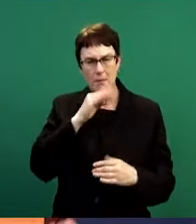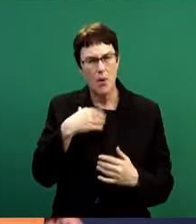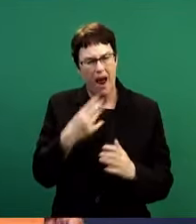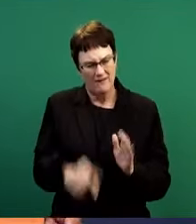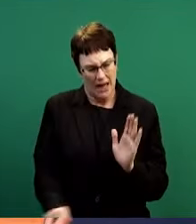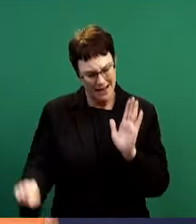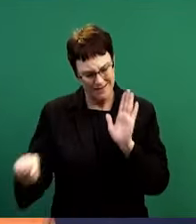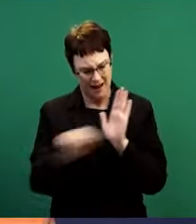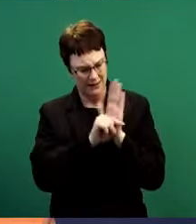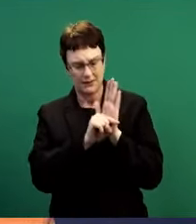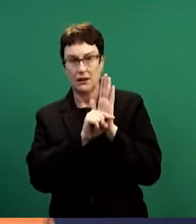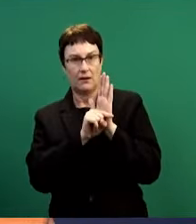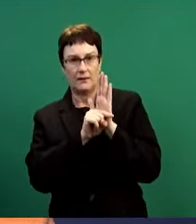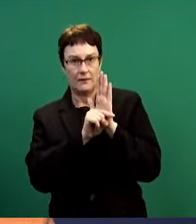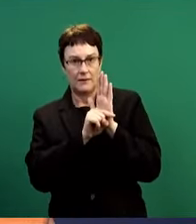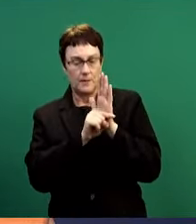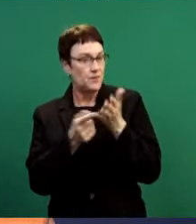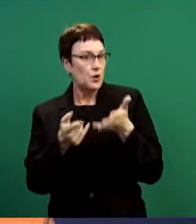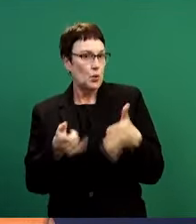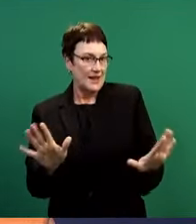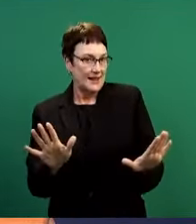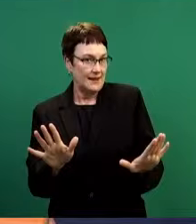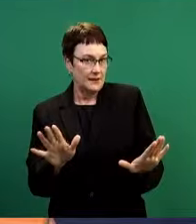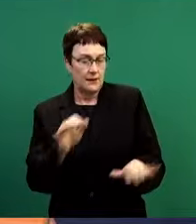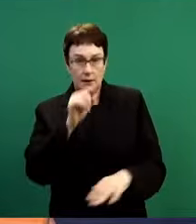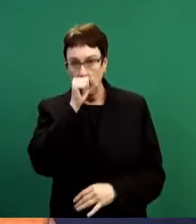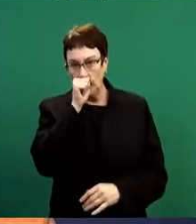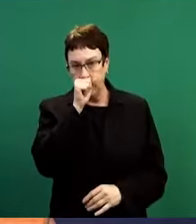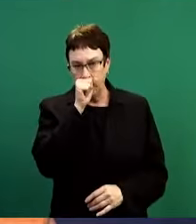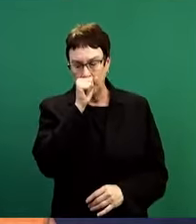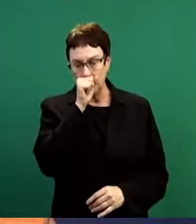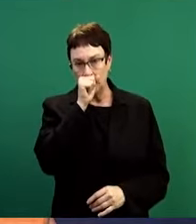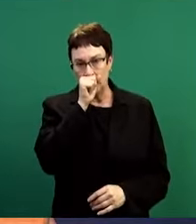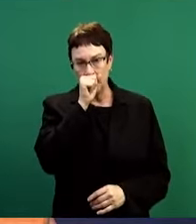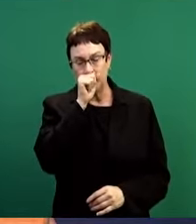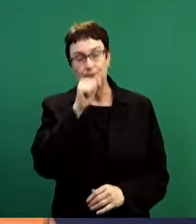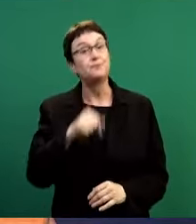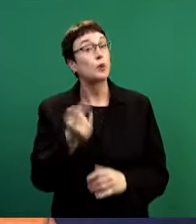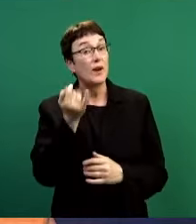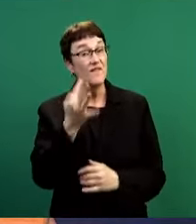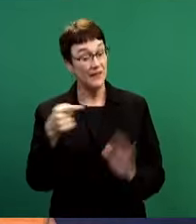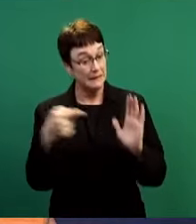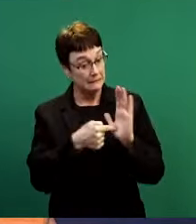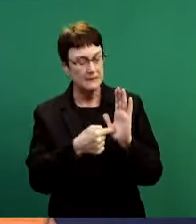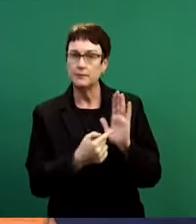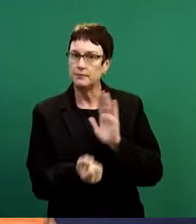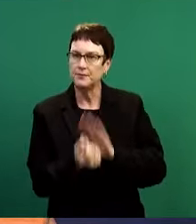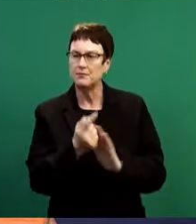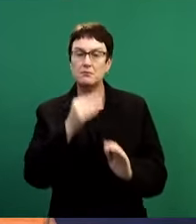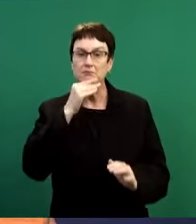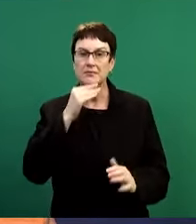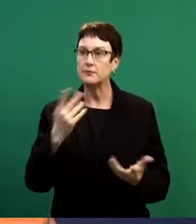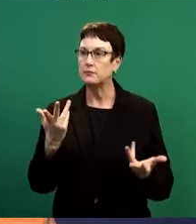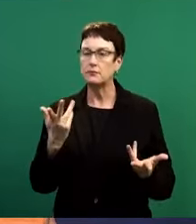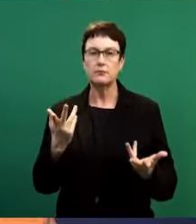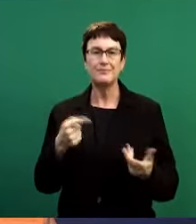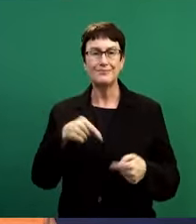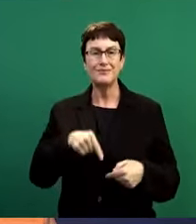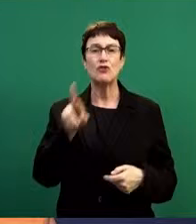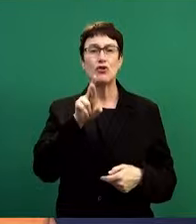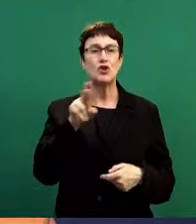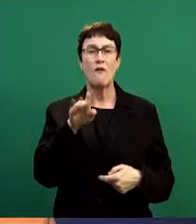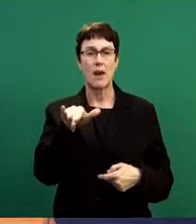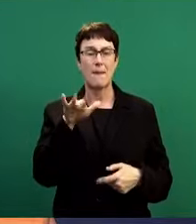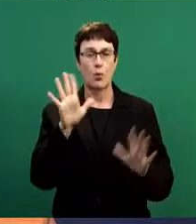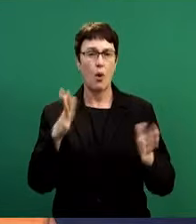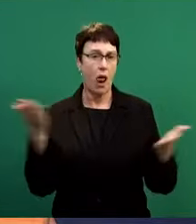And so once that is done, what do you do? The Reserve Bank must be recapitalized. Who is